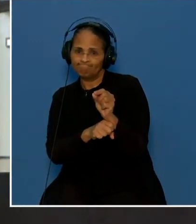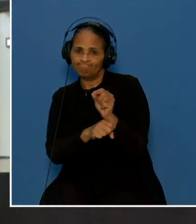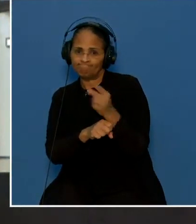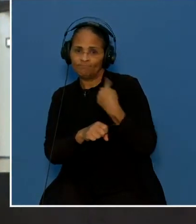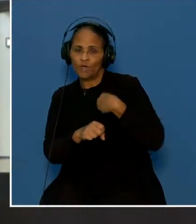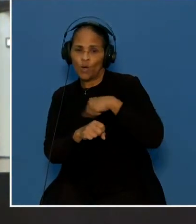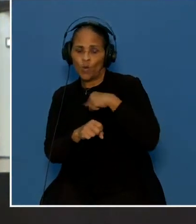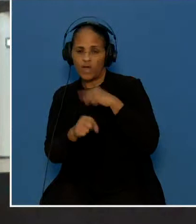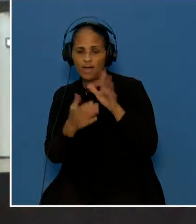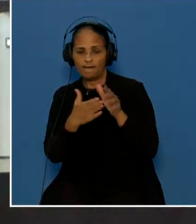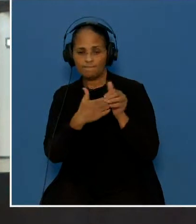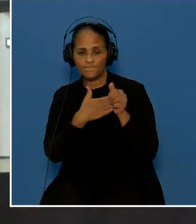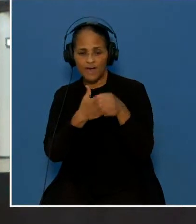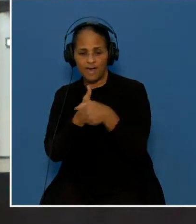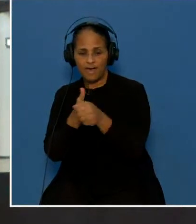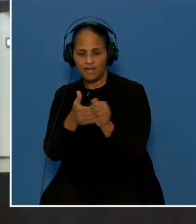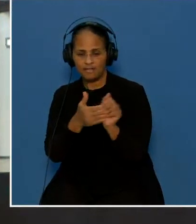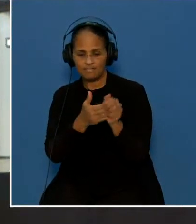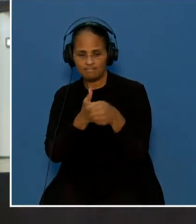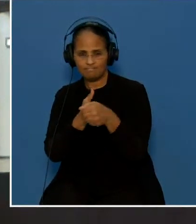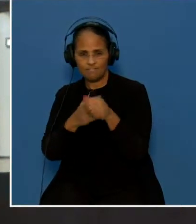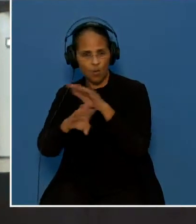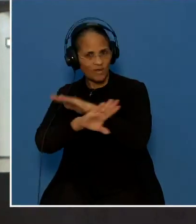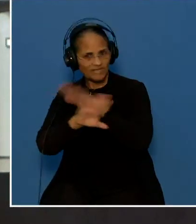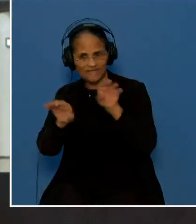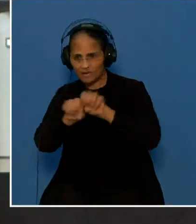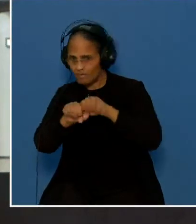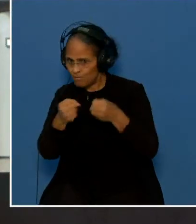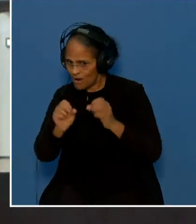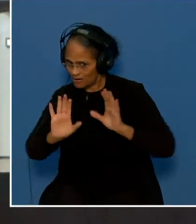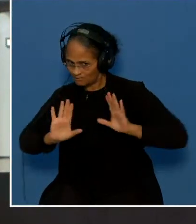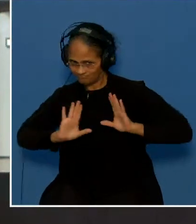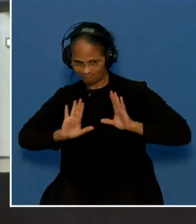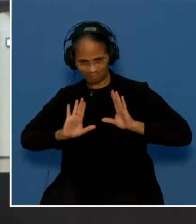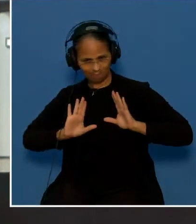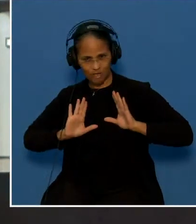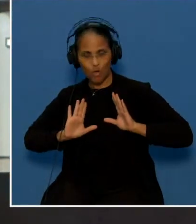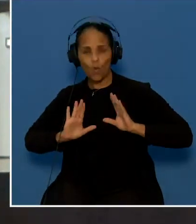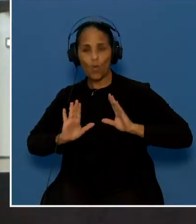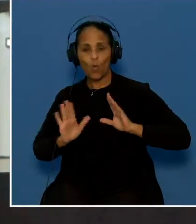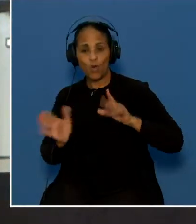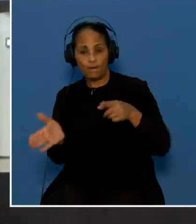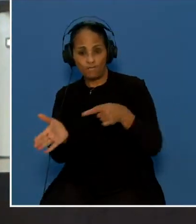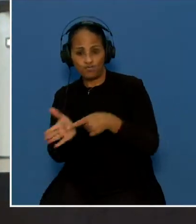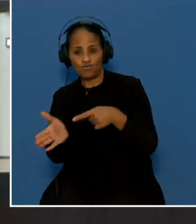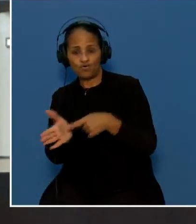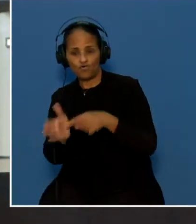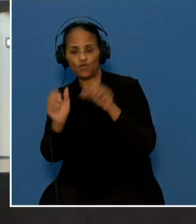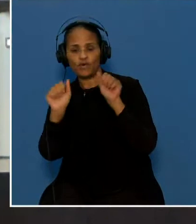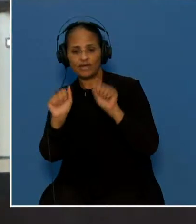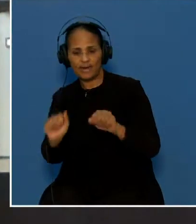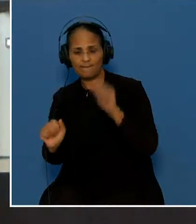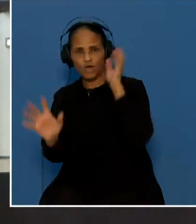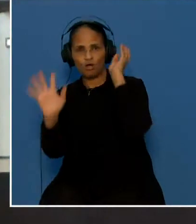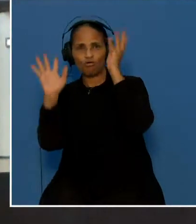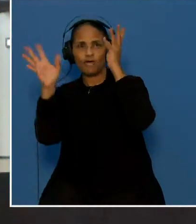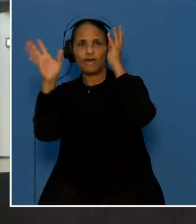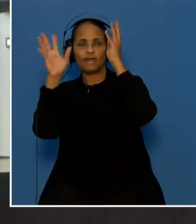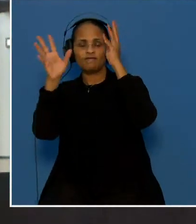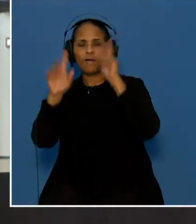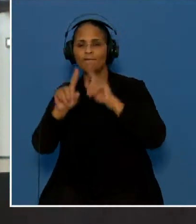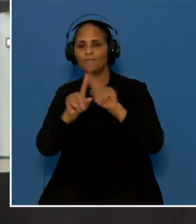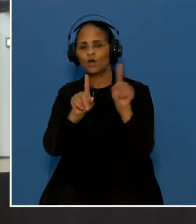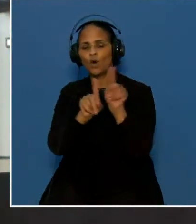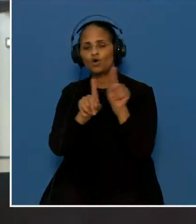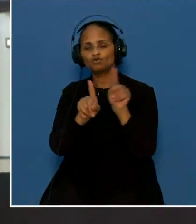We bent, but we did not break. We have proven that we can be creative and innovative, but